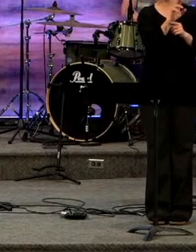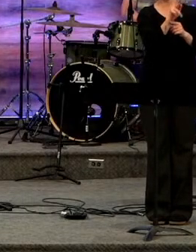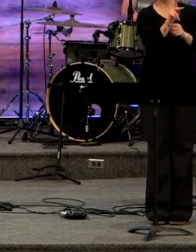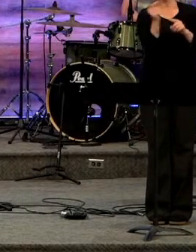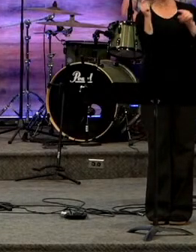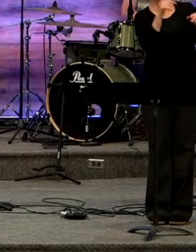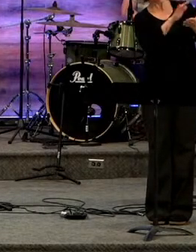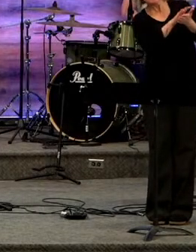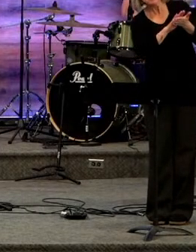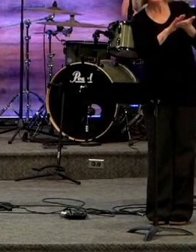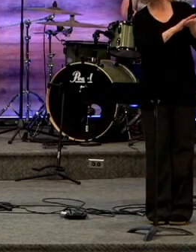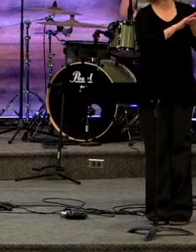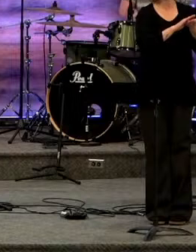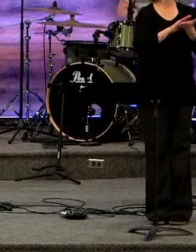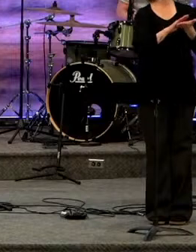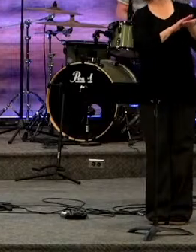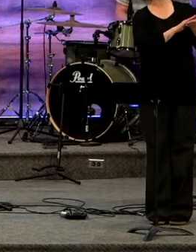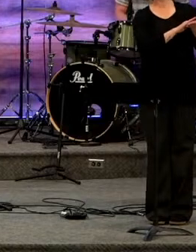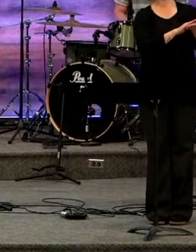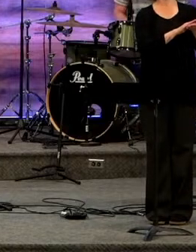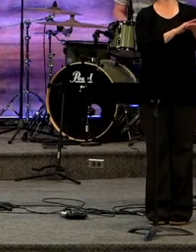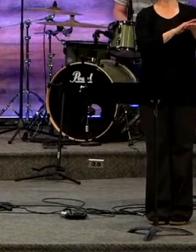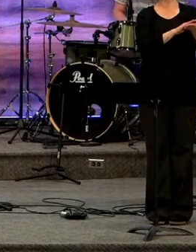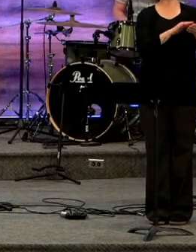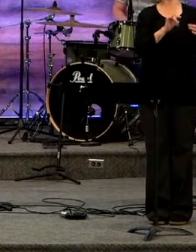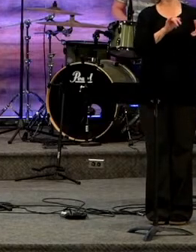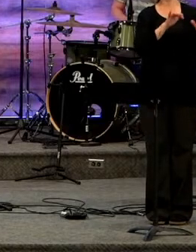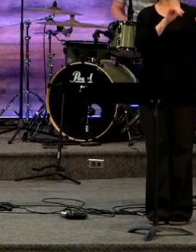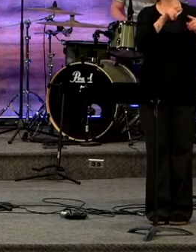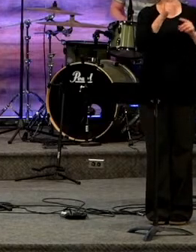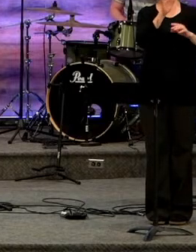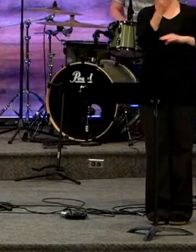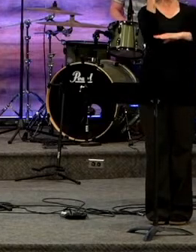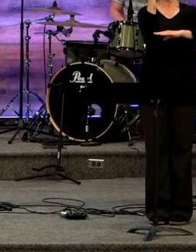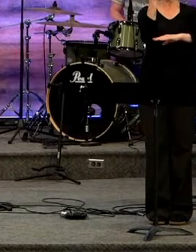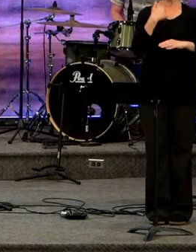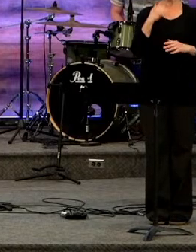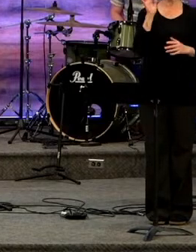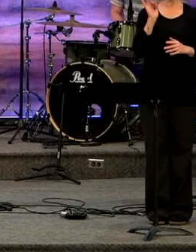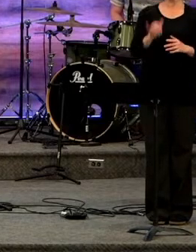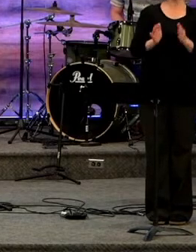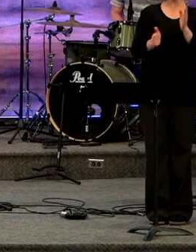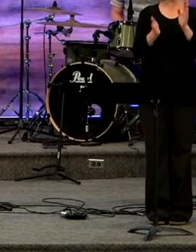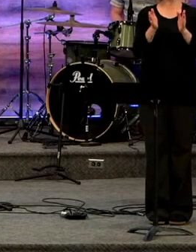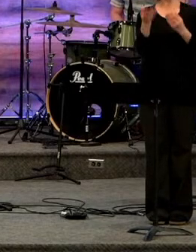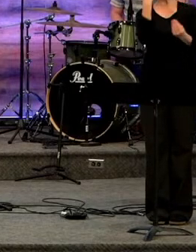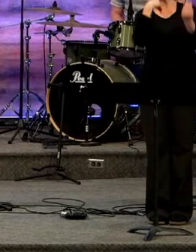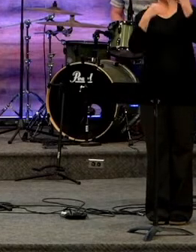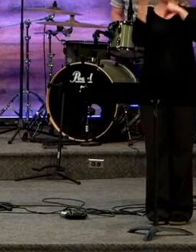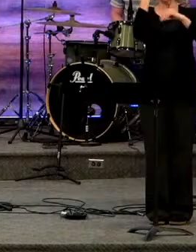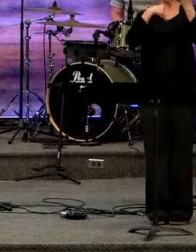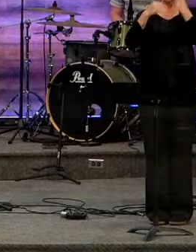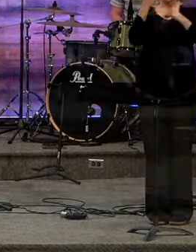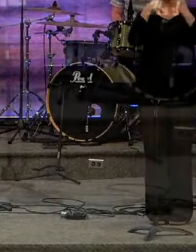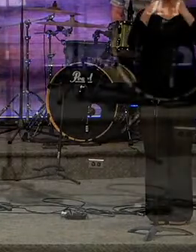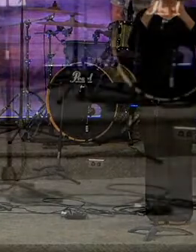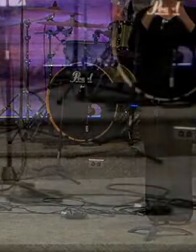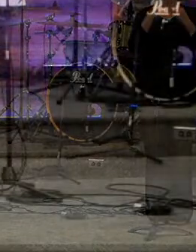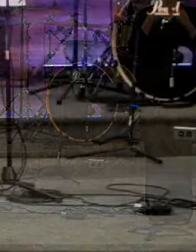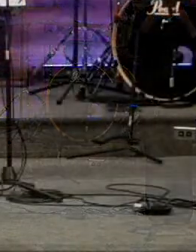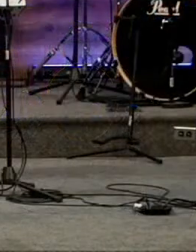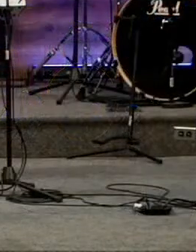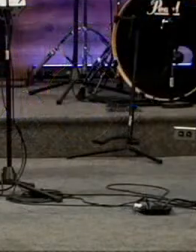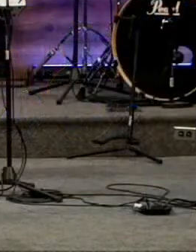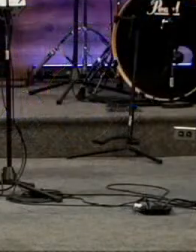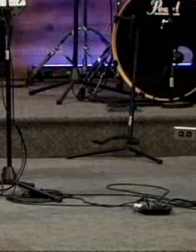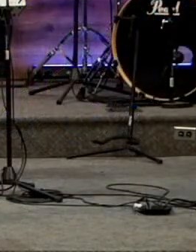just blessing the neighbors that are around us. Around noon, there will be a picnic. And then after the second service, we're going to send another group